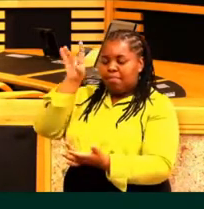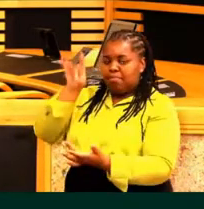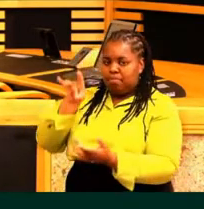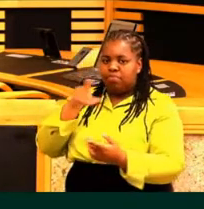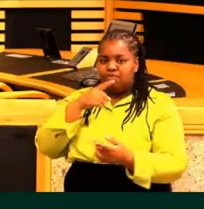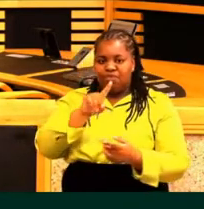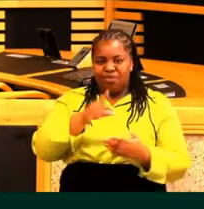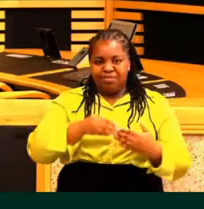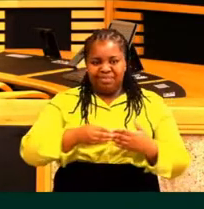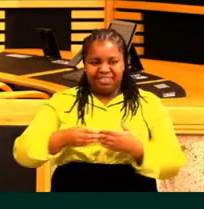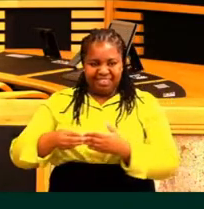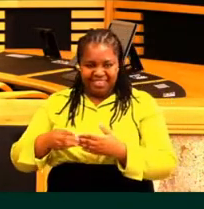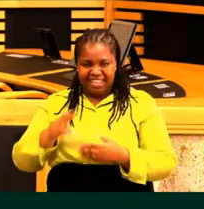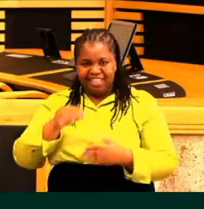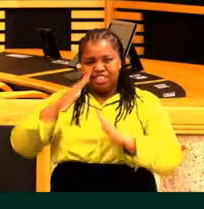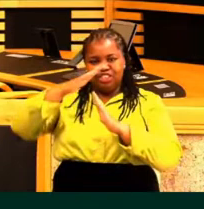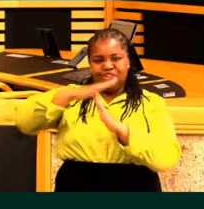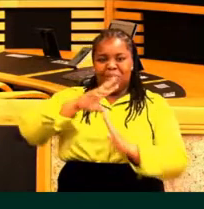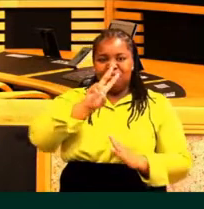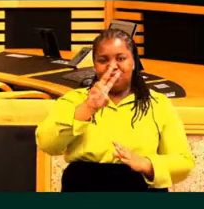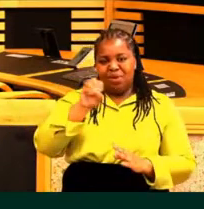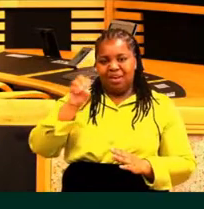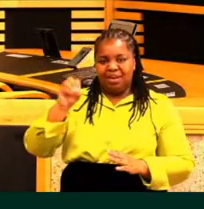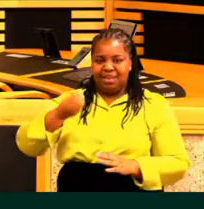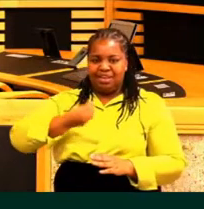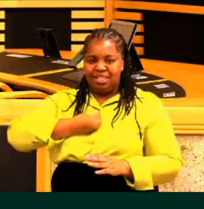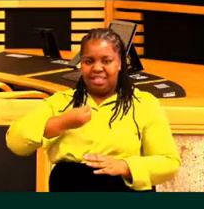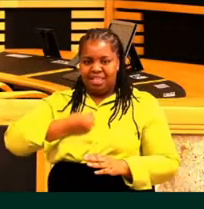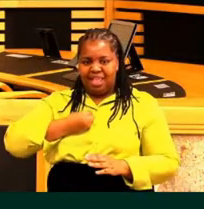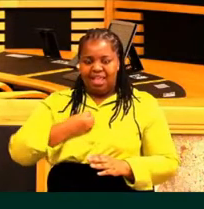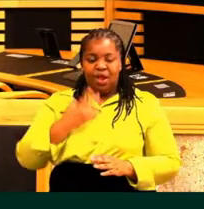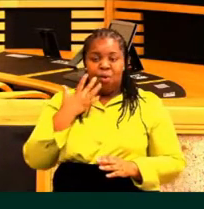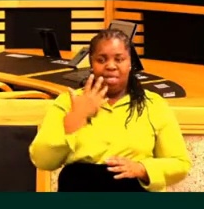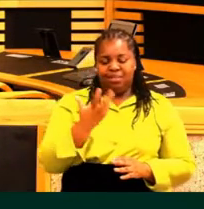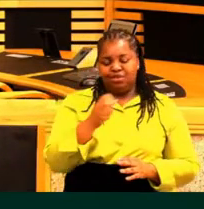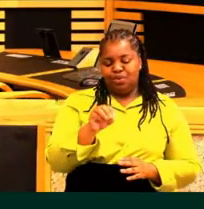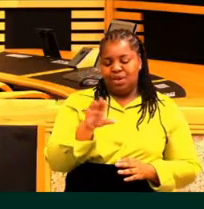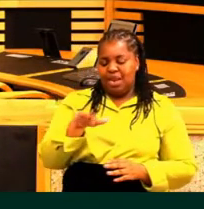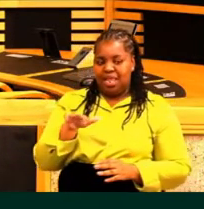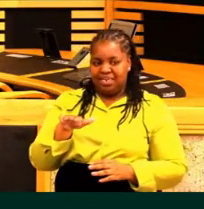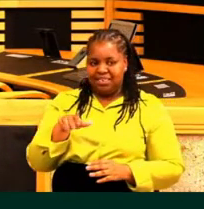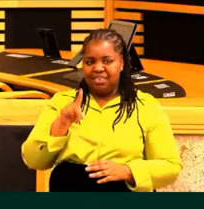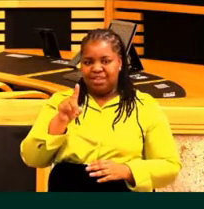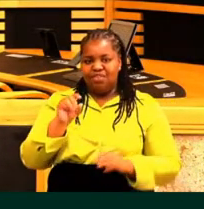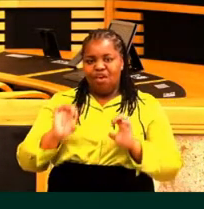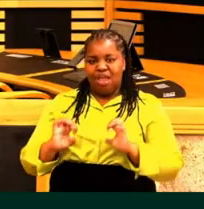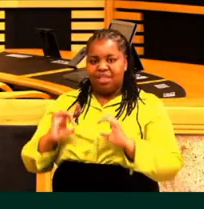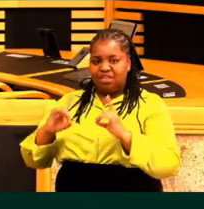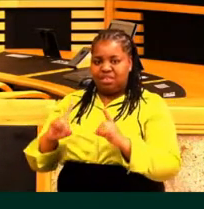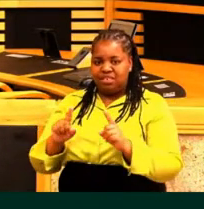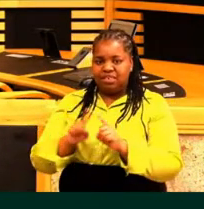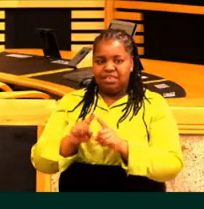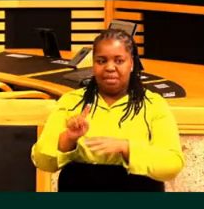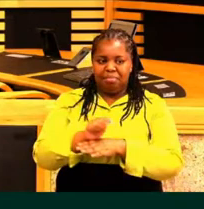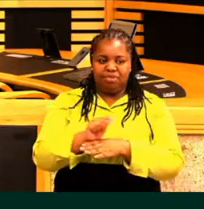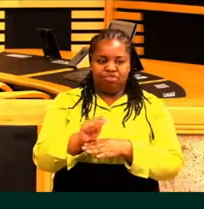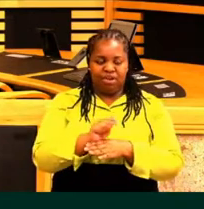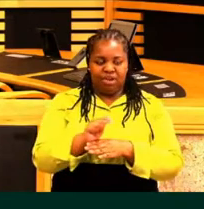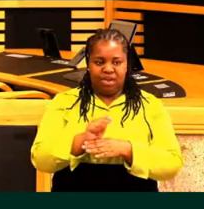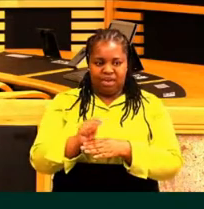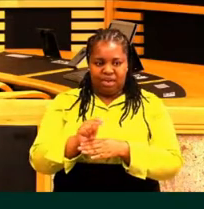and guardian as top 200 young South Africans in 2019 in the Education and Training